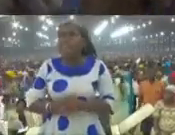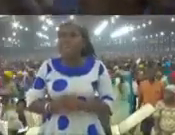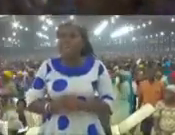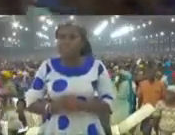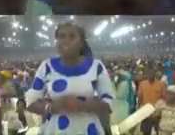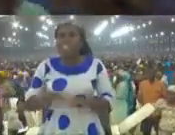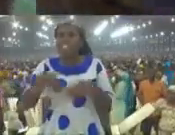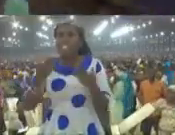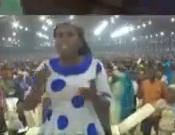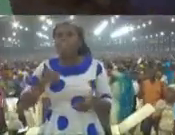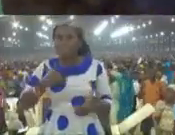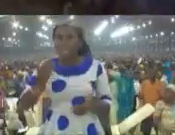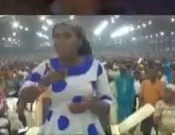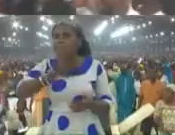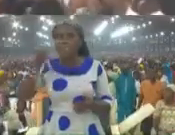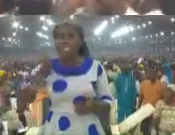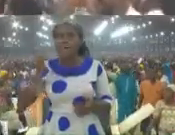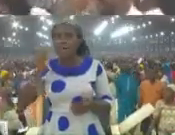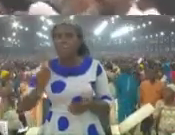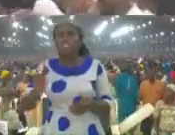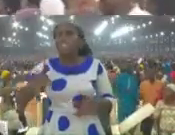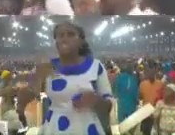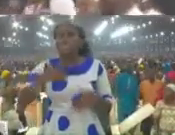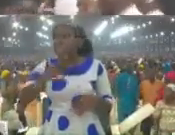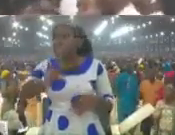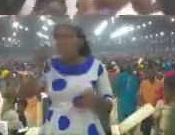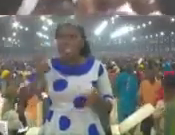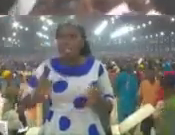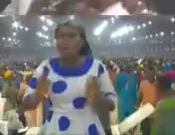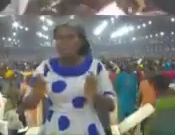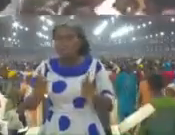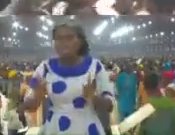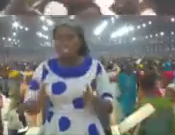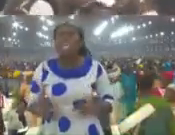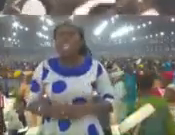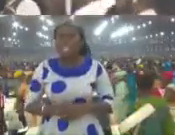Give me a better opportunity, a better opportunity.